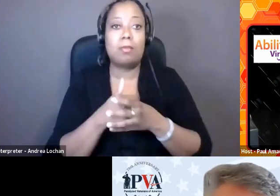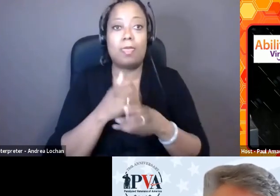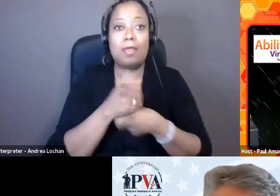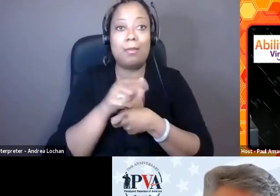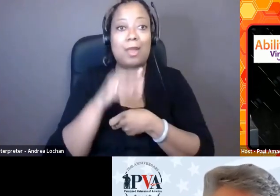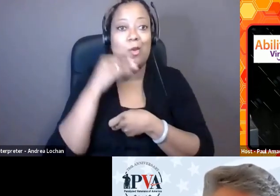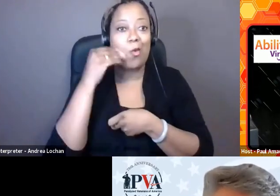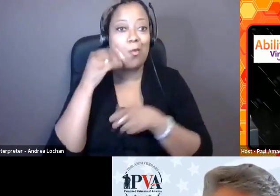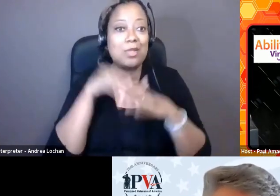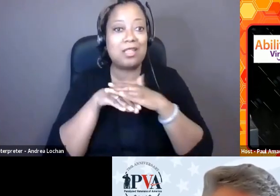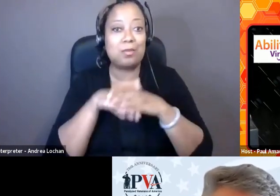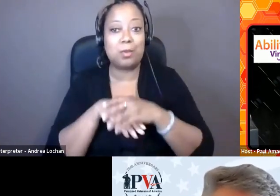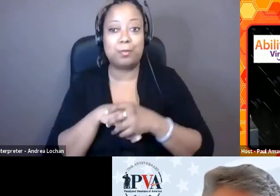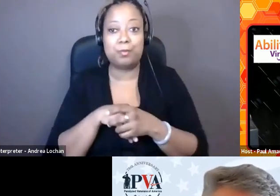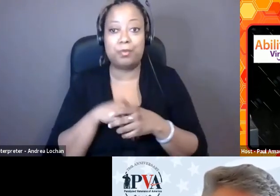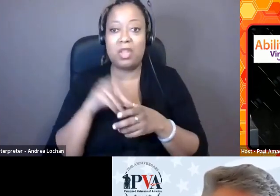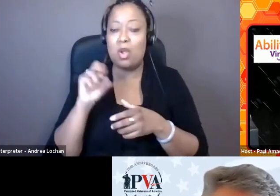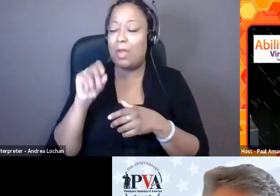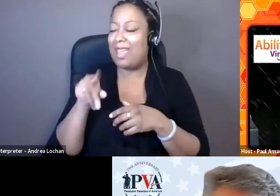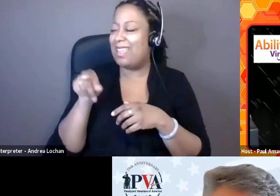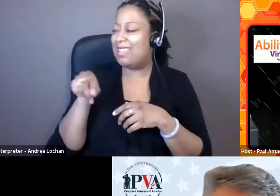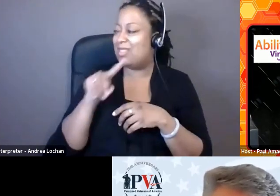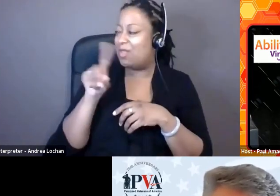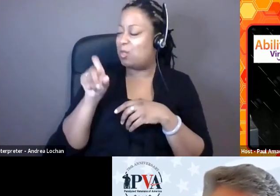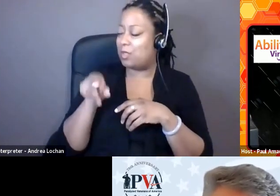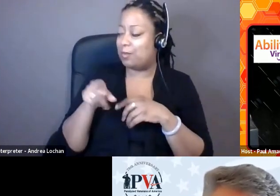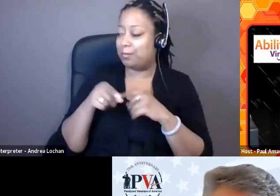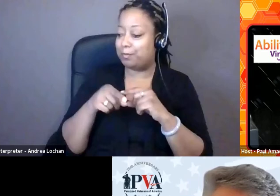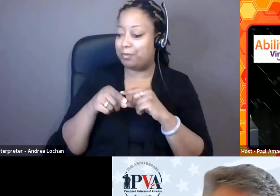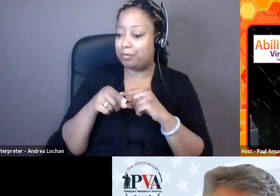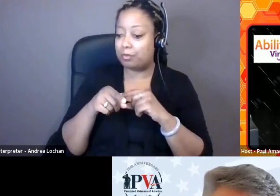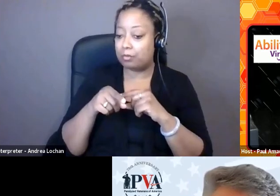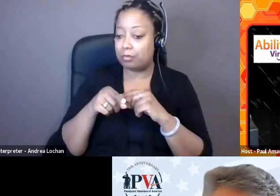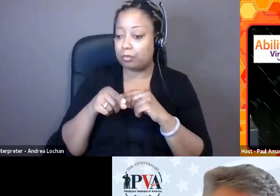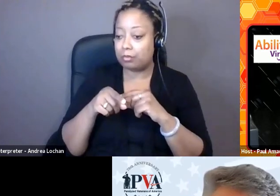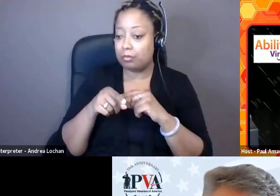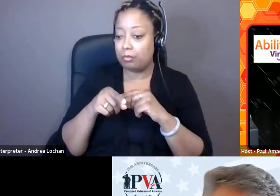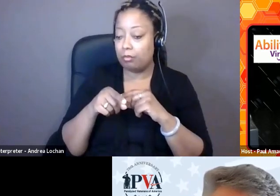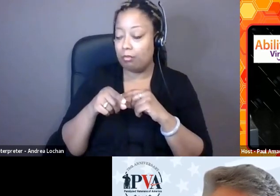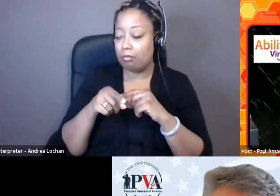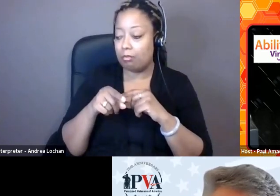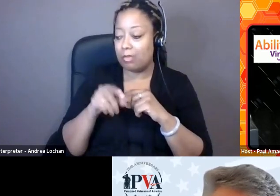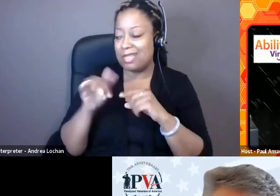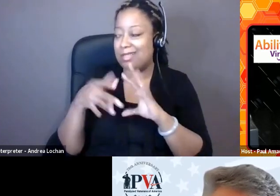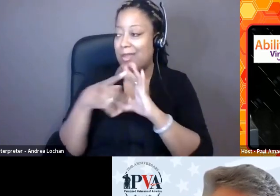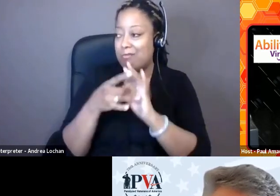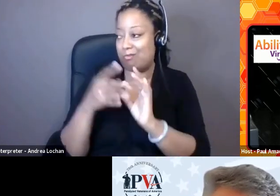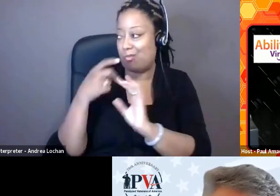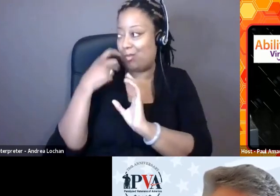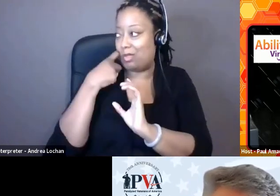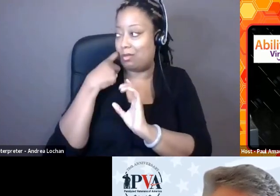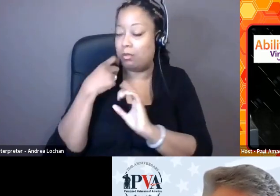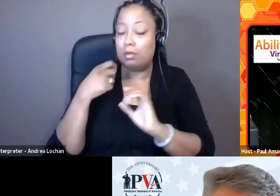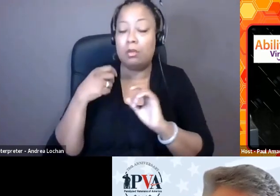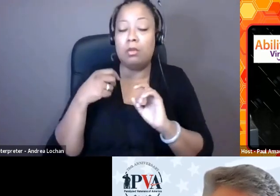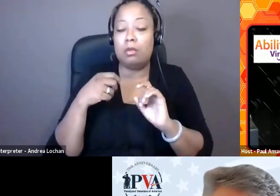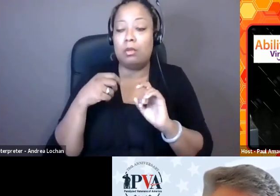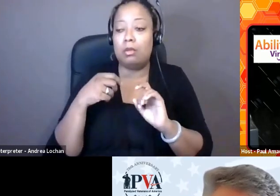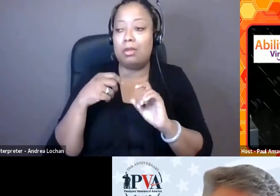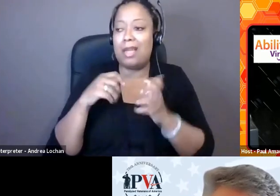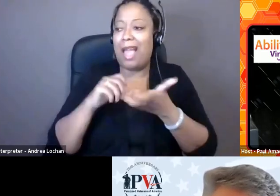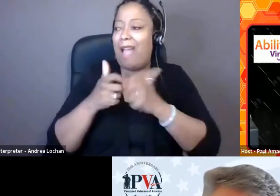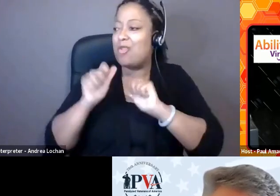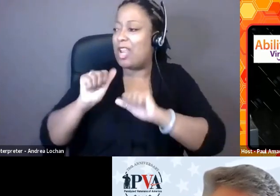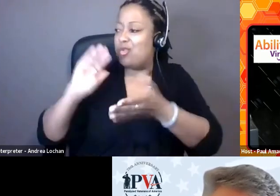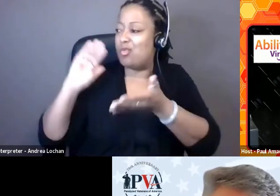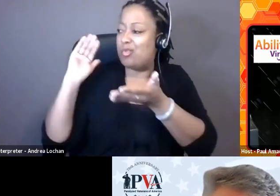accessible. Okay. And Mark, this question kind of goes with the question I just asked, and that was, how can you